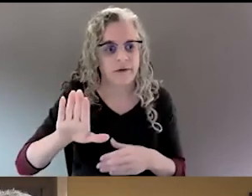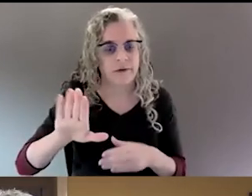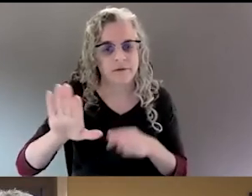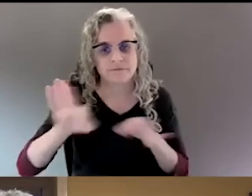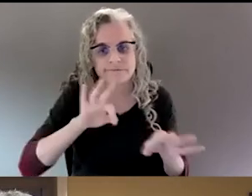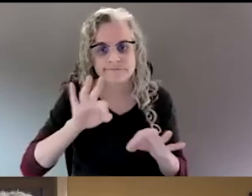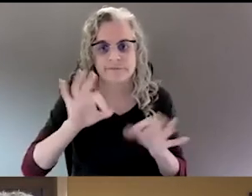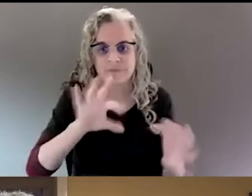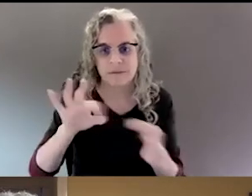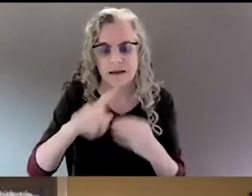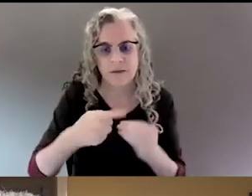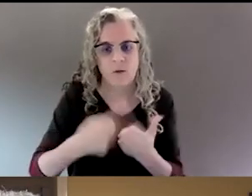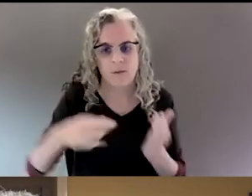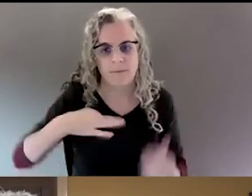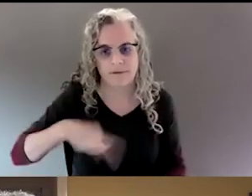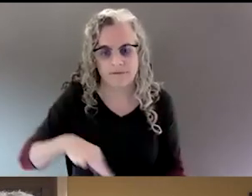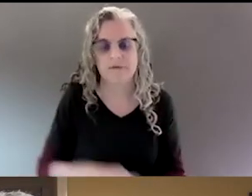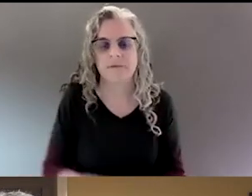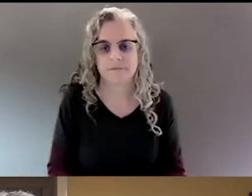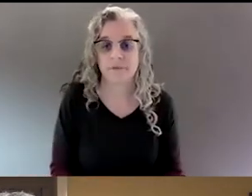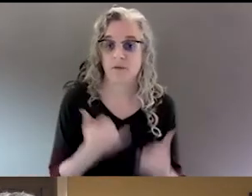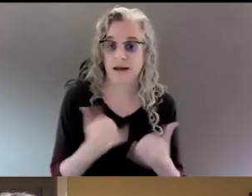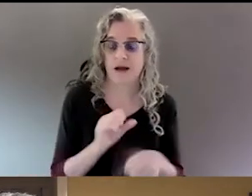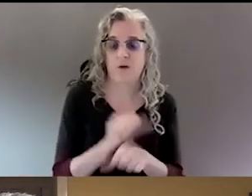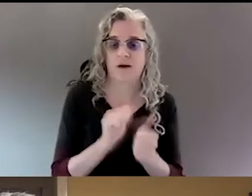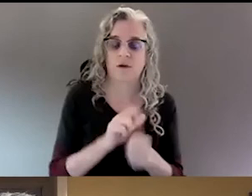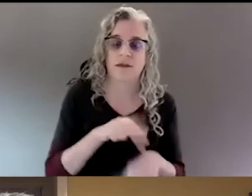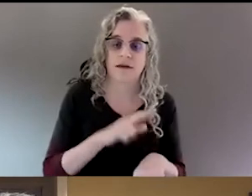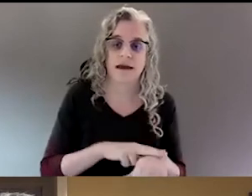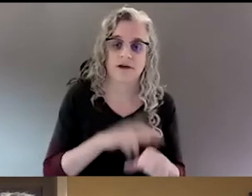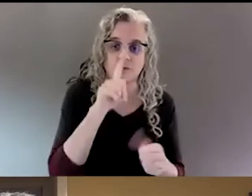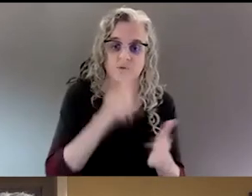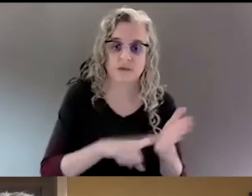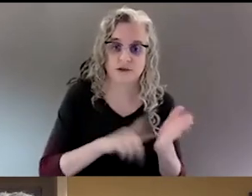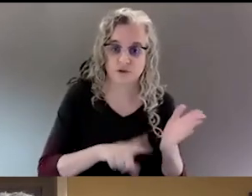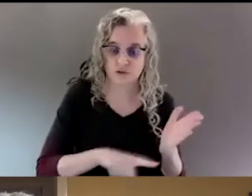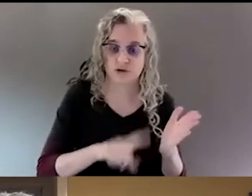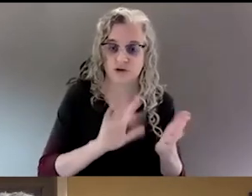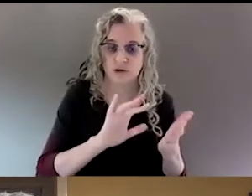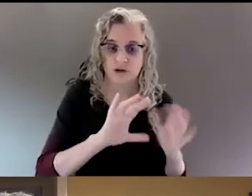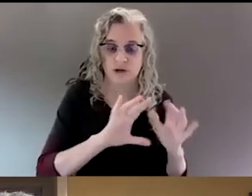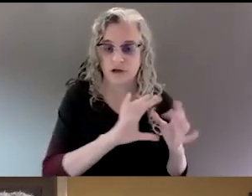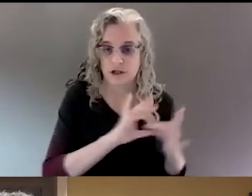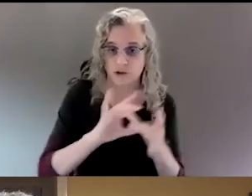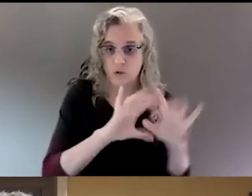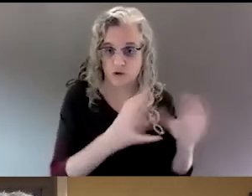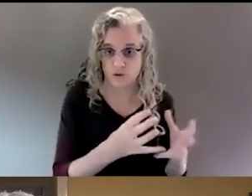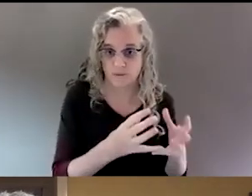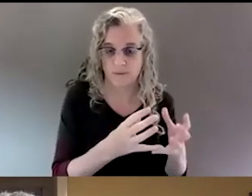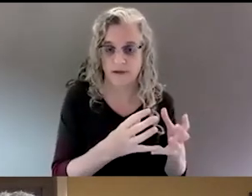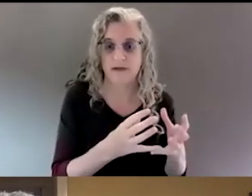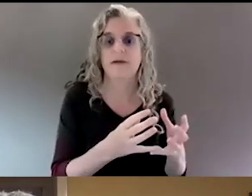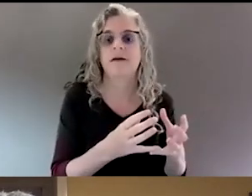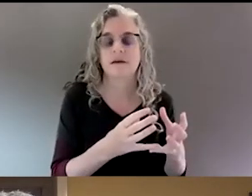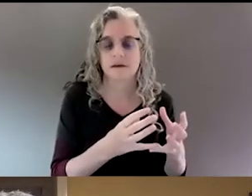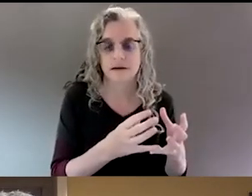working on with the National Research Consortium is to convert the VIA Institute Strength Survey into